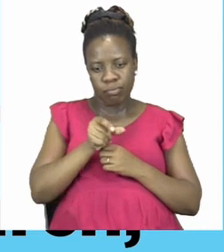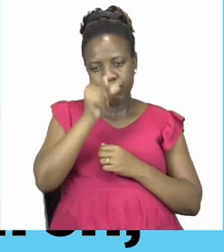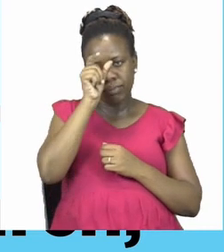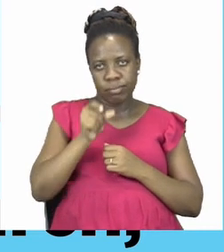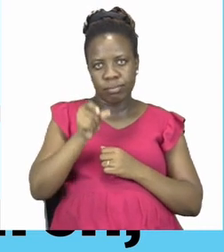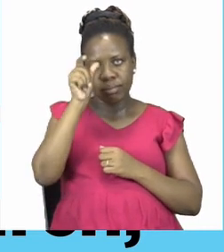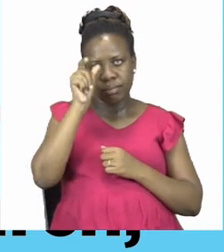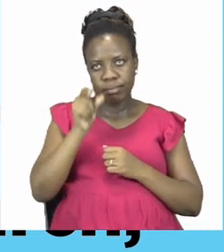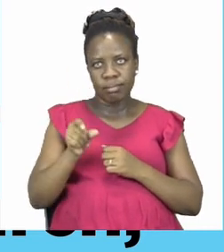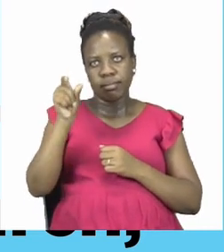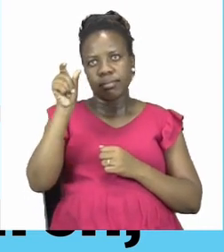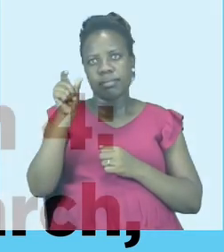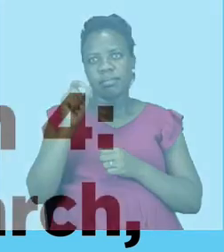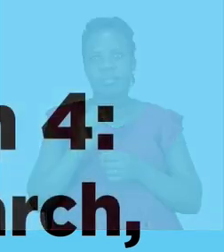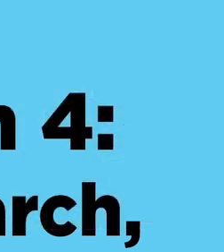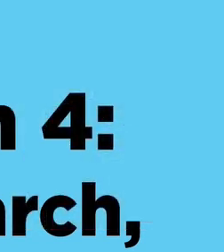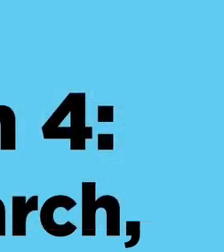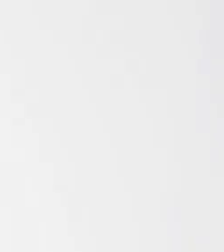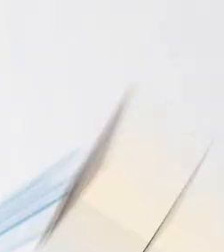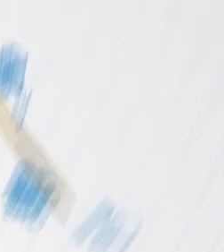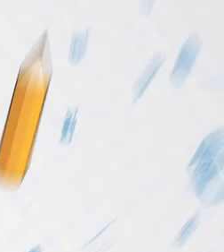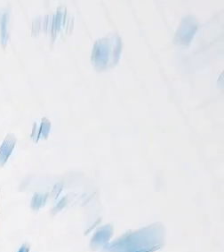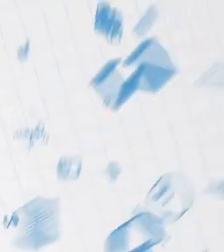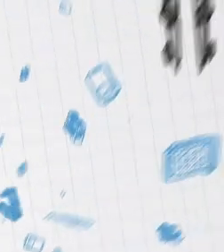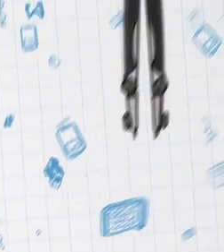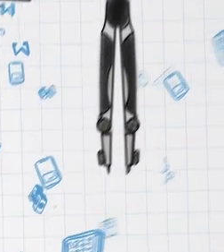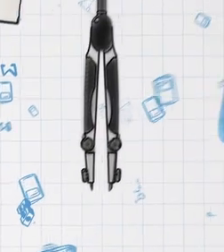and data handling.